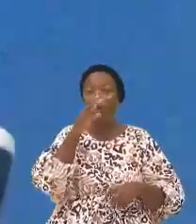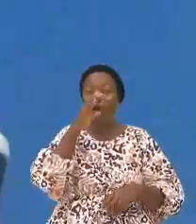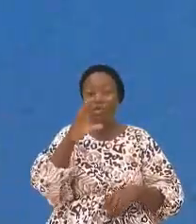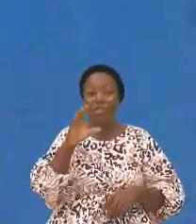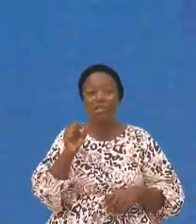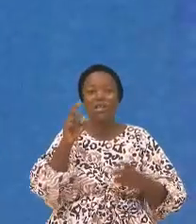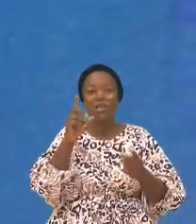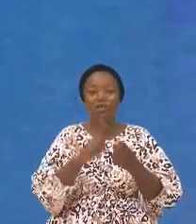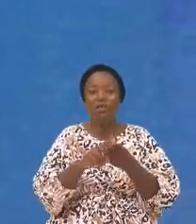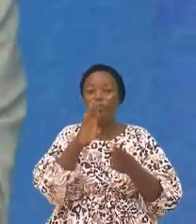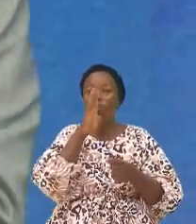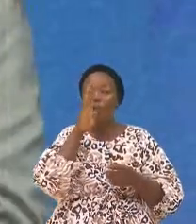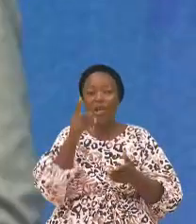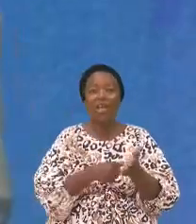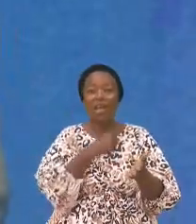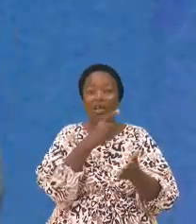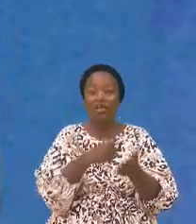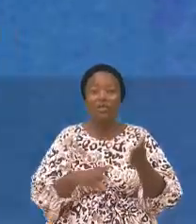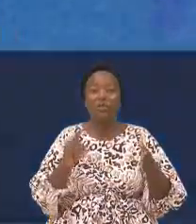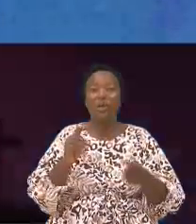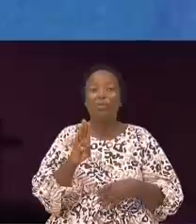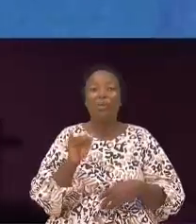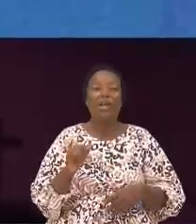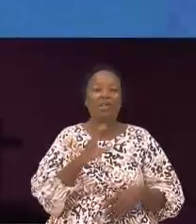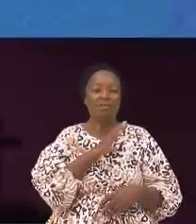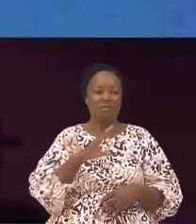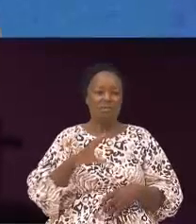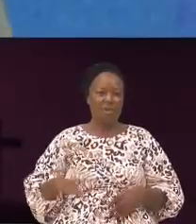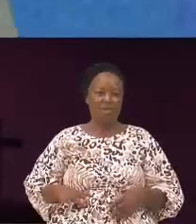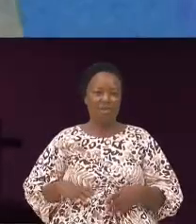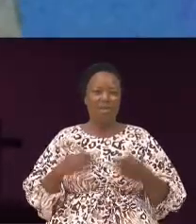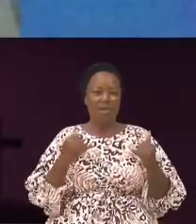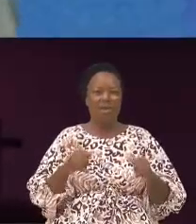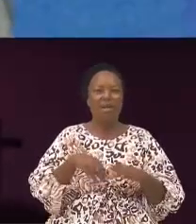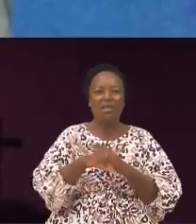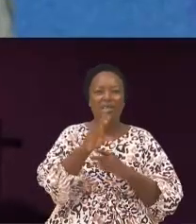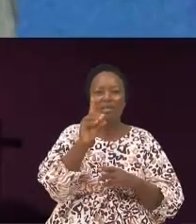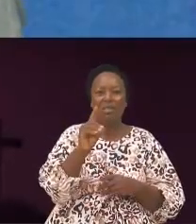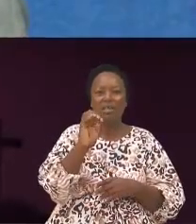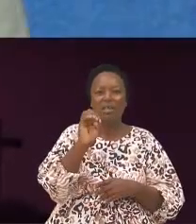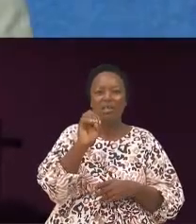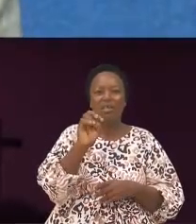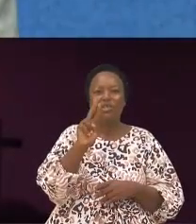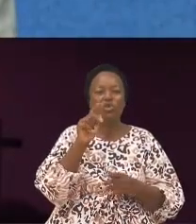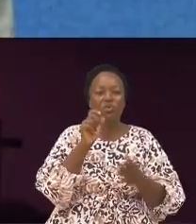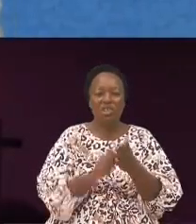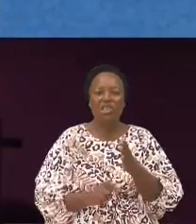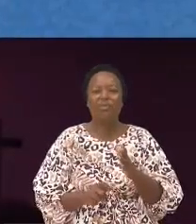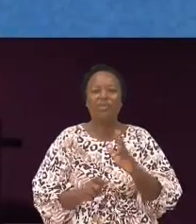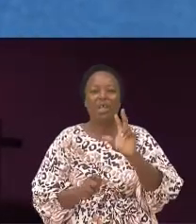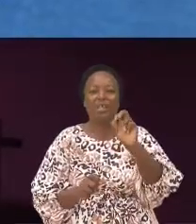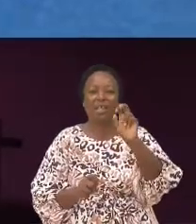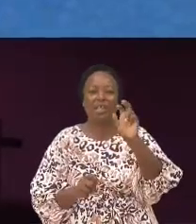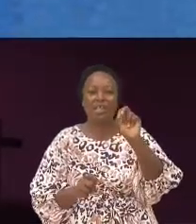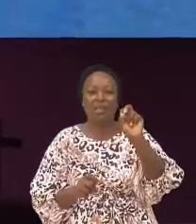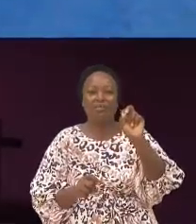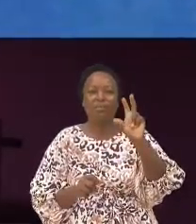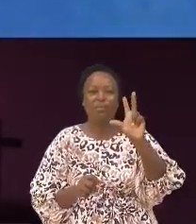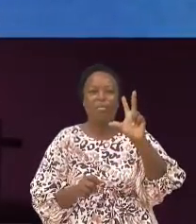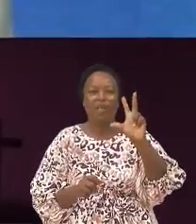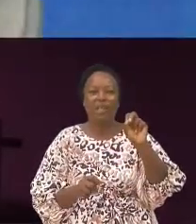Number one, recognition of the curses to be canceled by Christ. We're looking